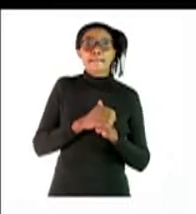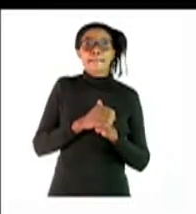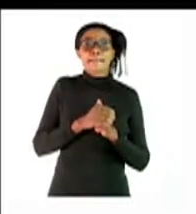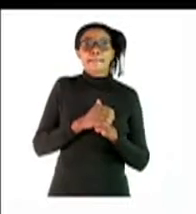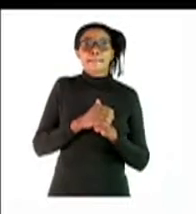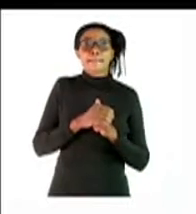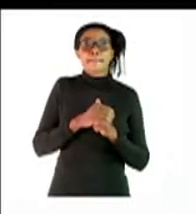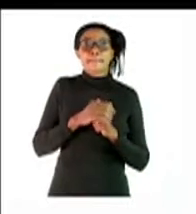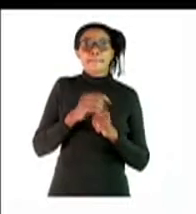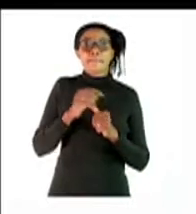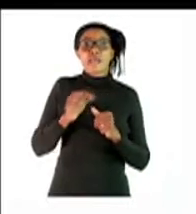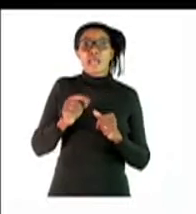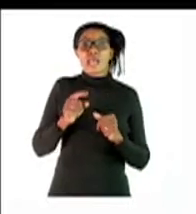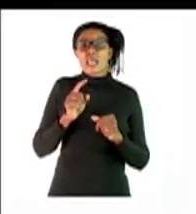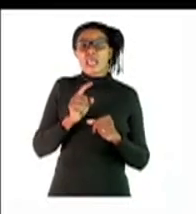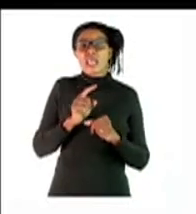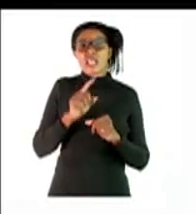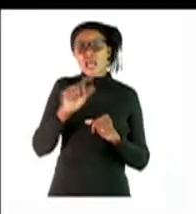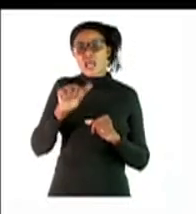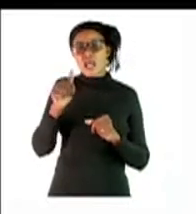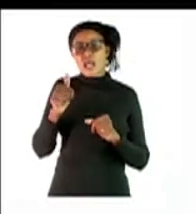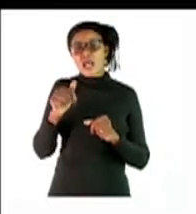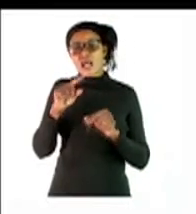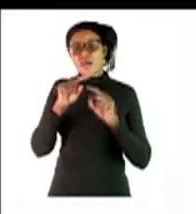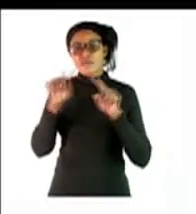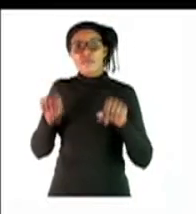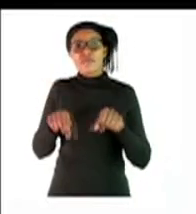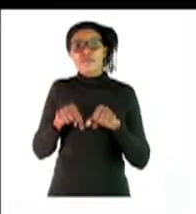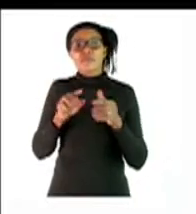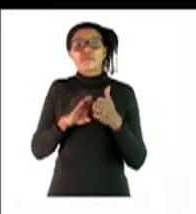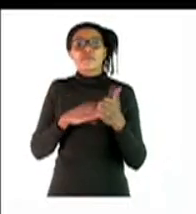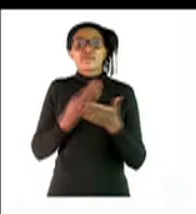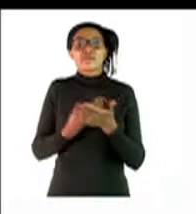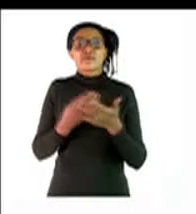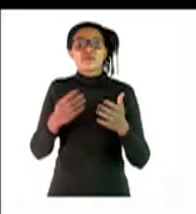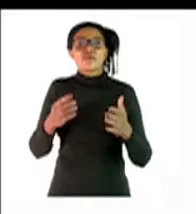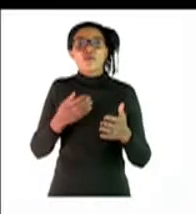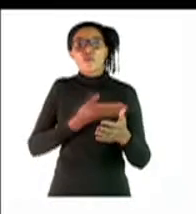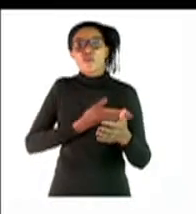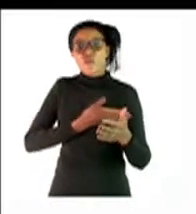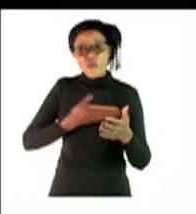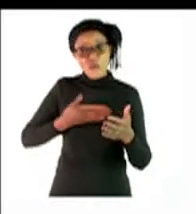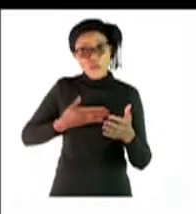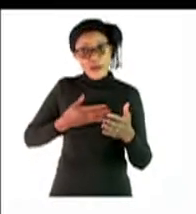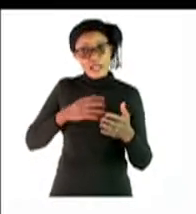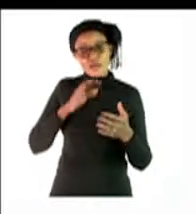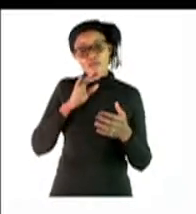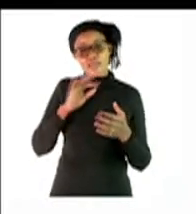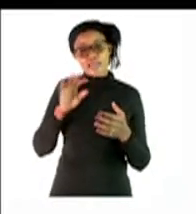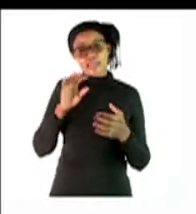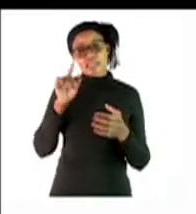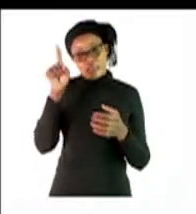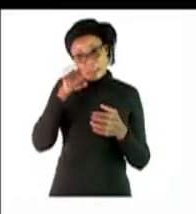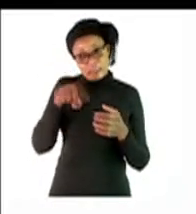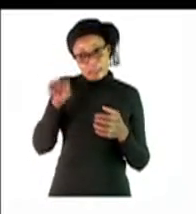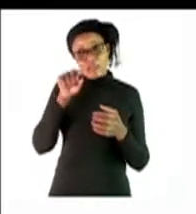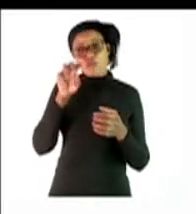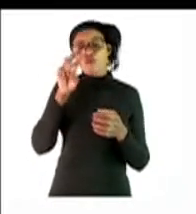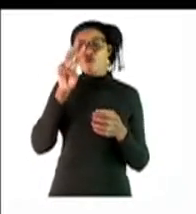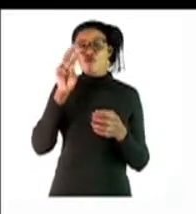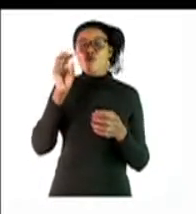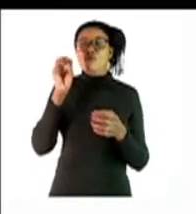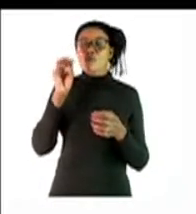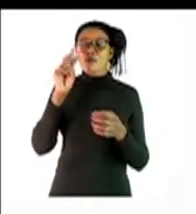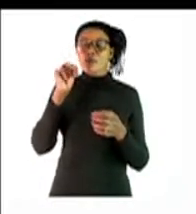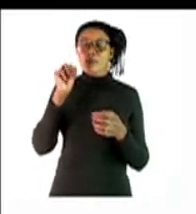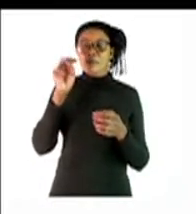man or a woman? A woman. A woman. You must circle the word woman. Let's look